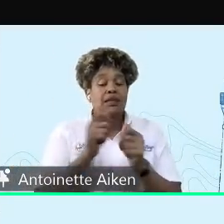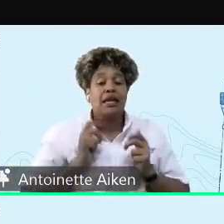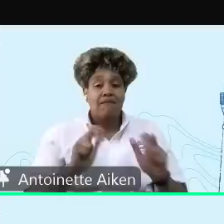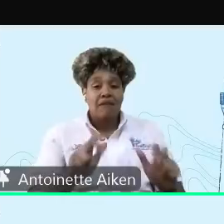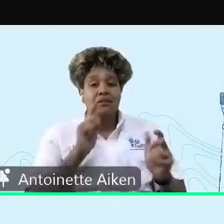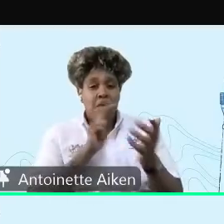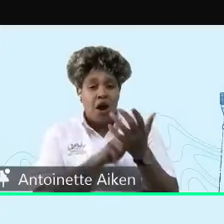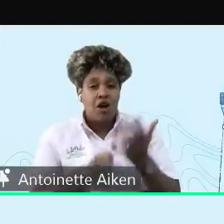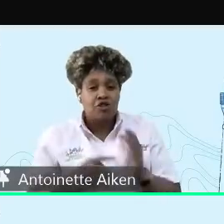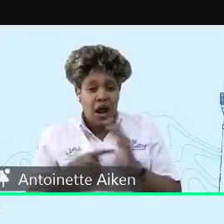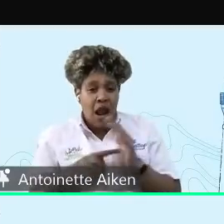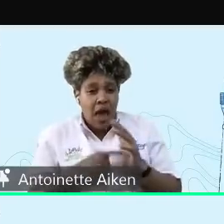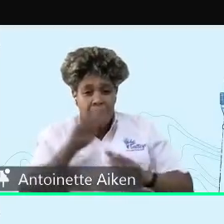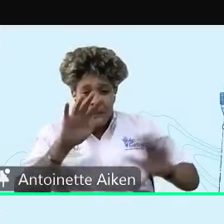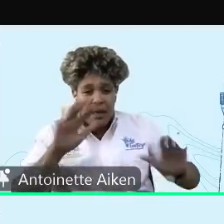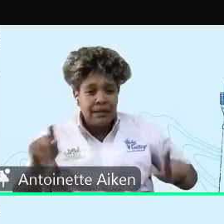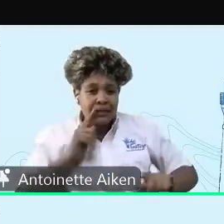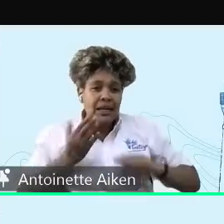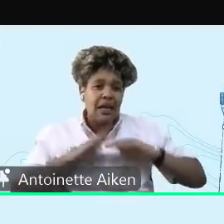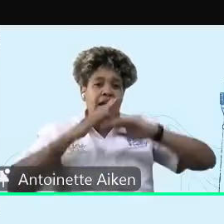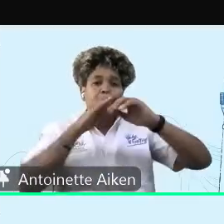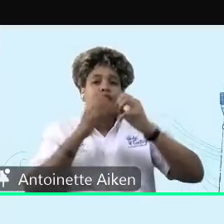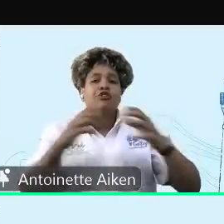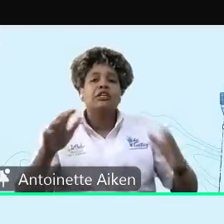contract liabilities, increased to